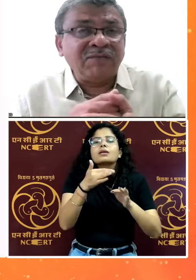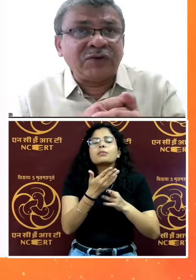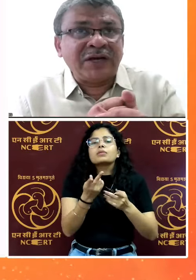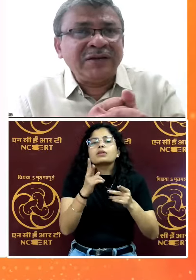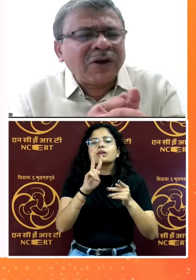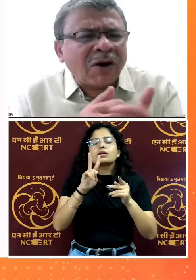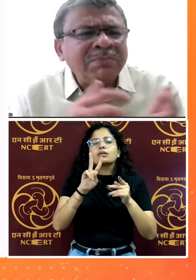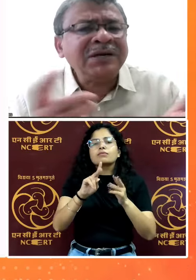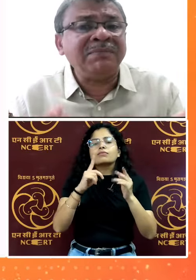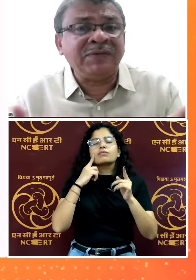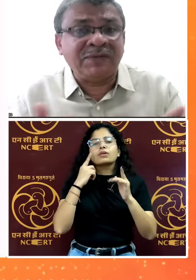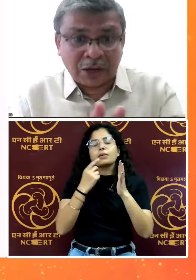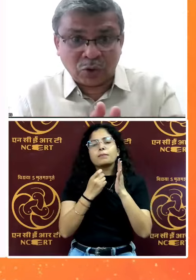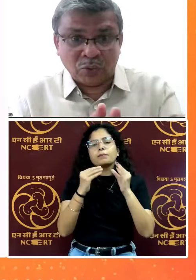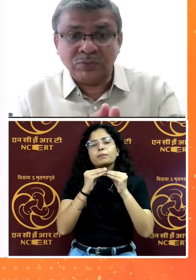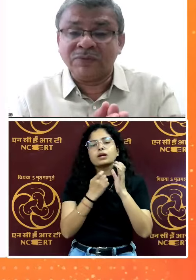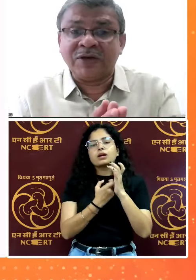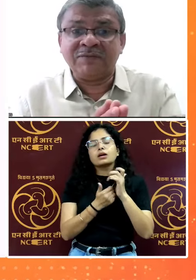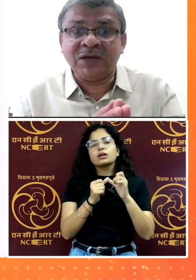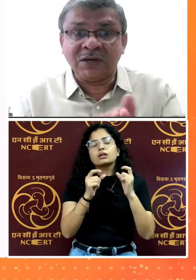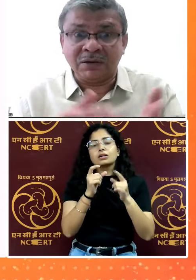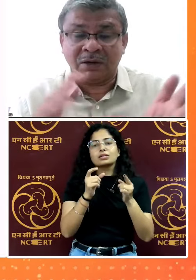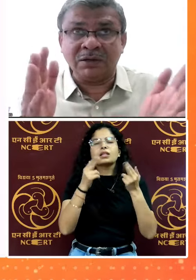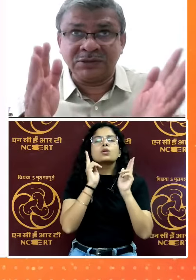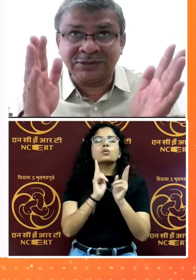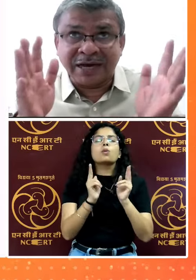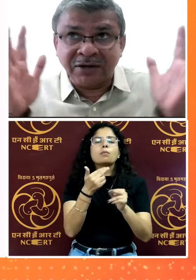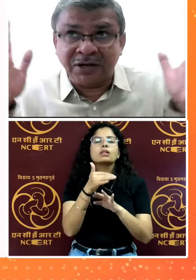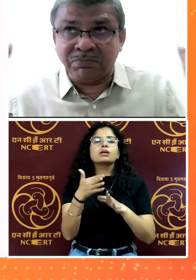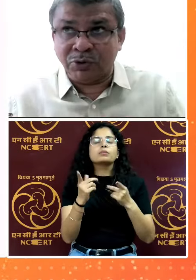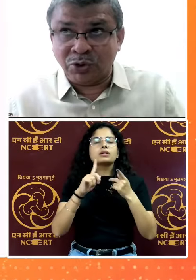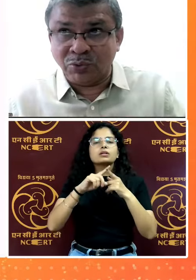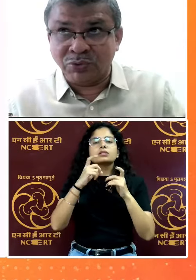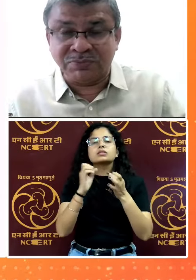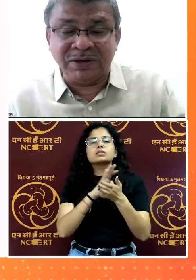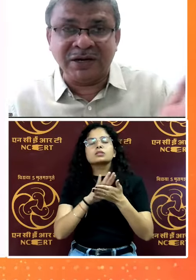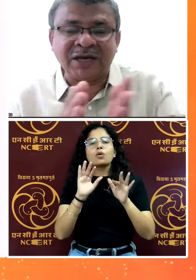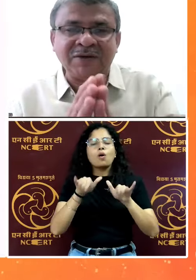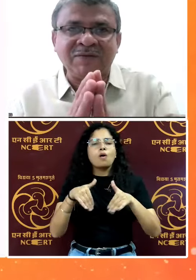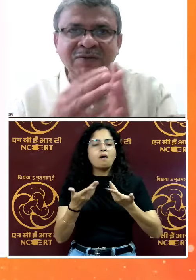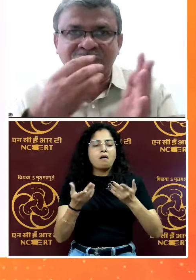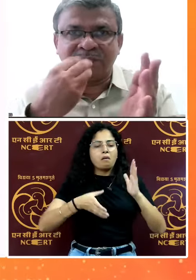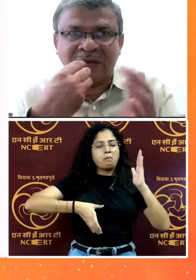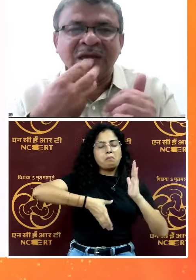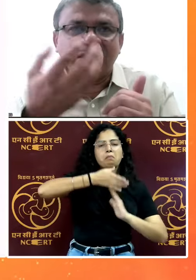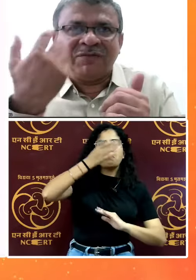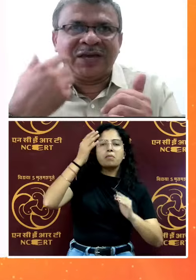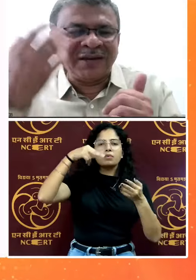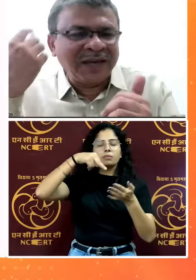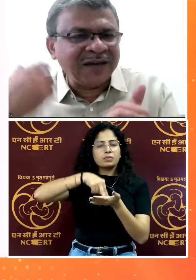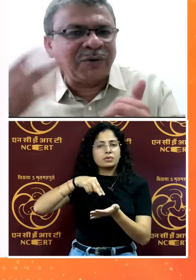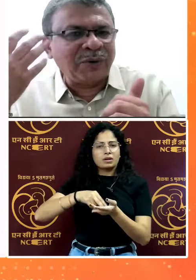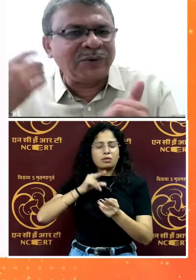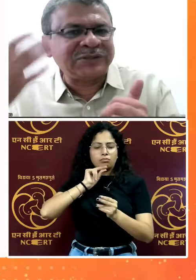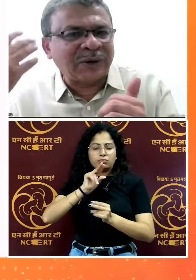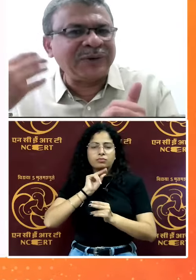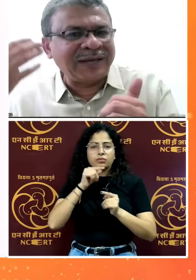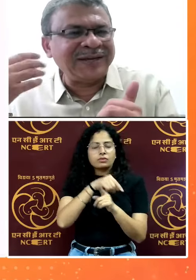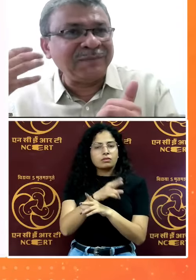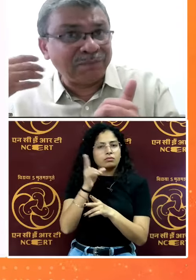scientific name for that. The common name is echo. So when we stand in a big, huge building and when we speak, we can hear our